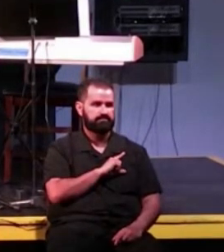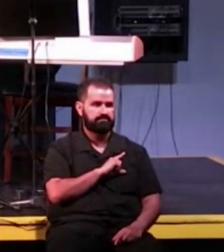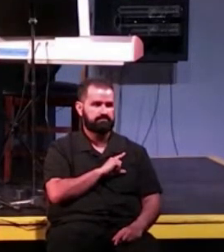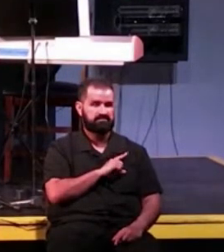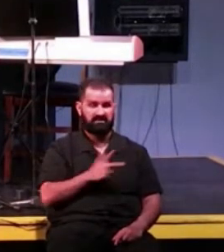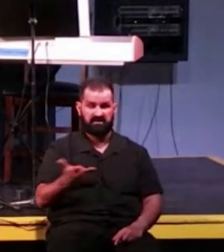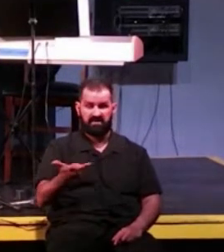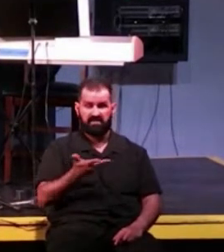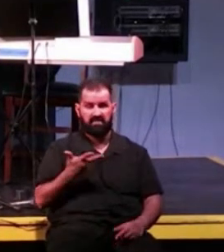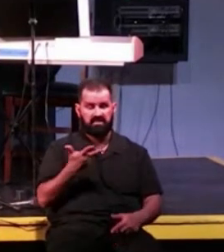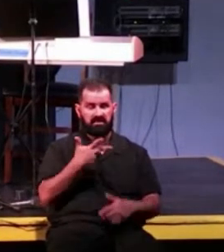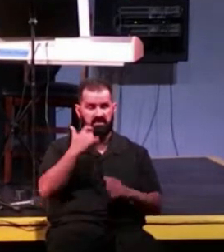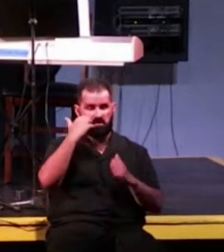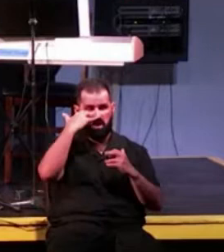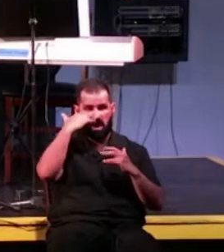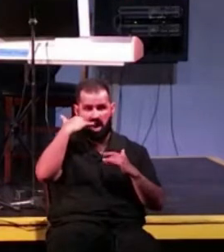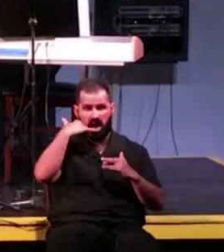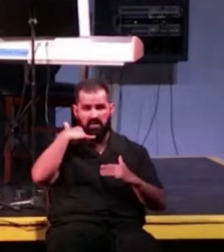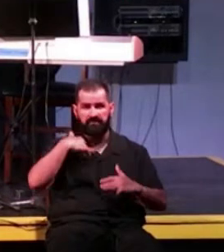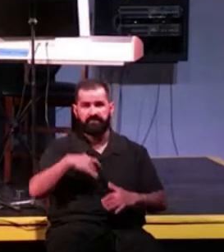They wept.